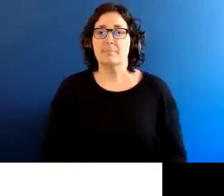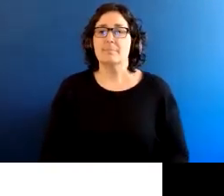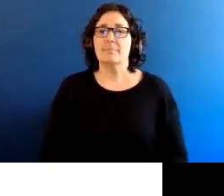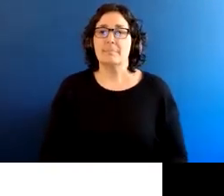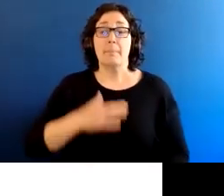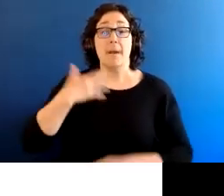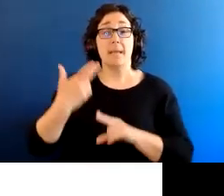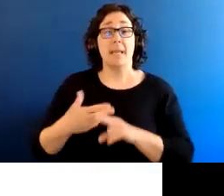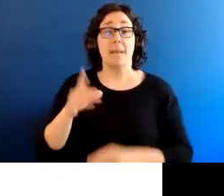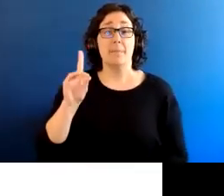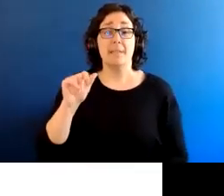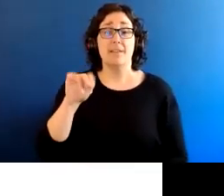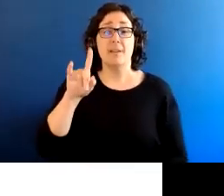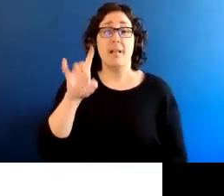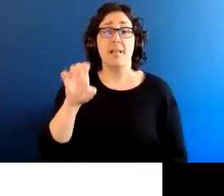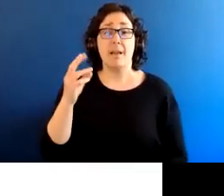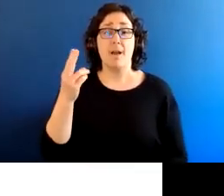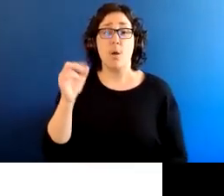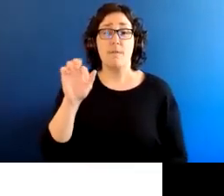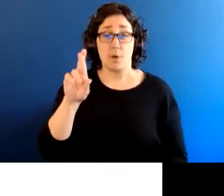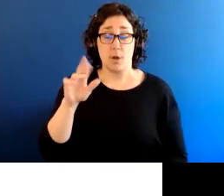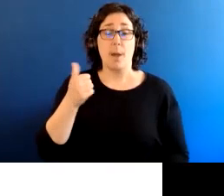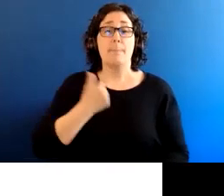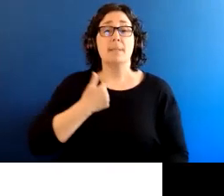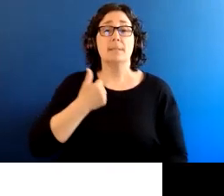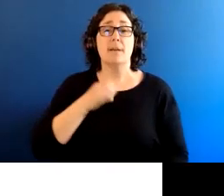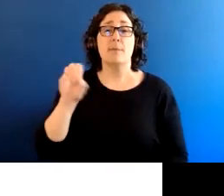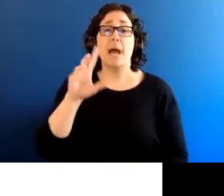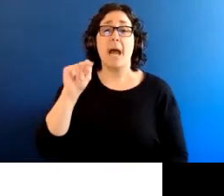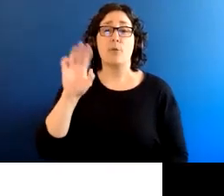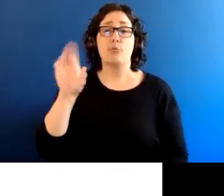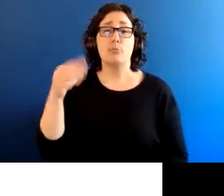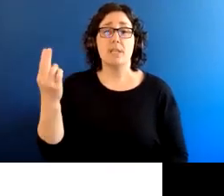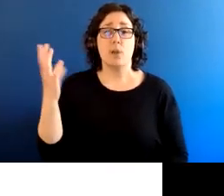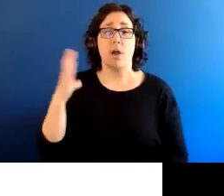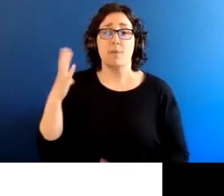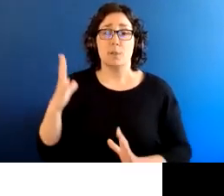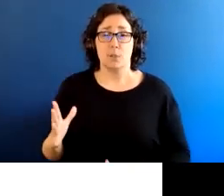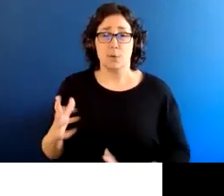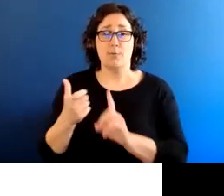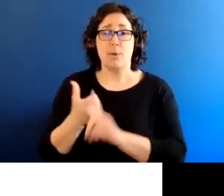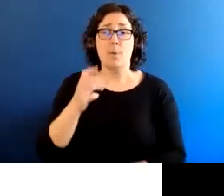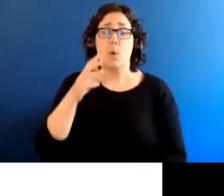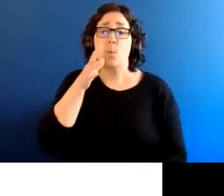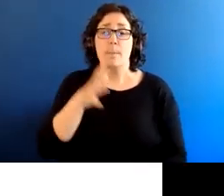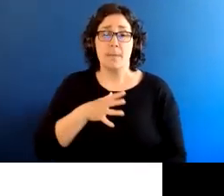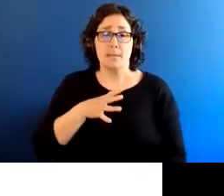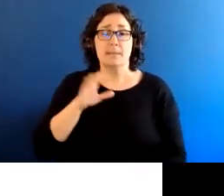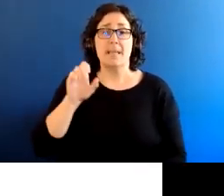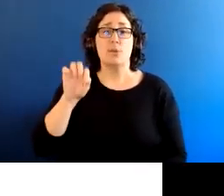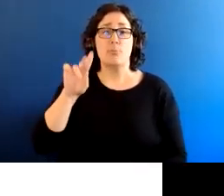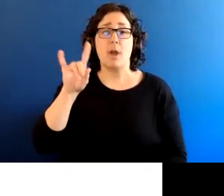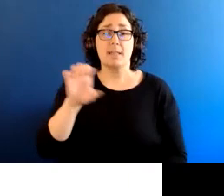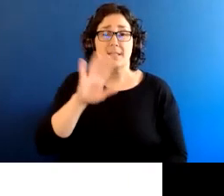My name is Danielle Hofer, and I am the Outreach Officer at Women's Enterprise Center. I am reaching you